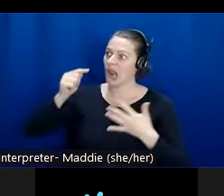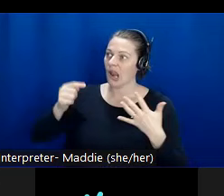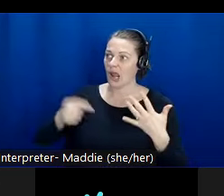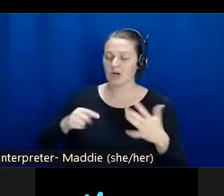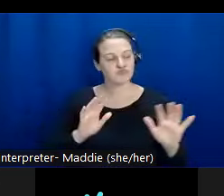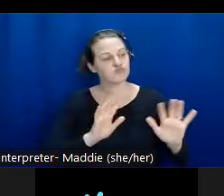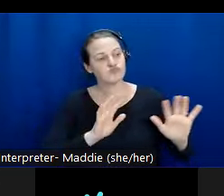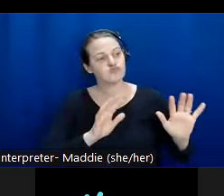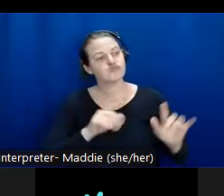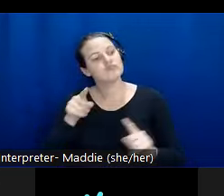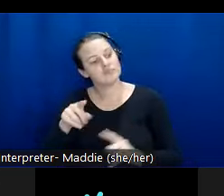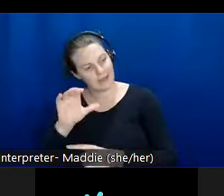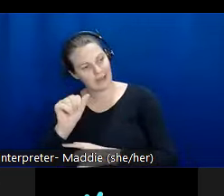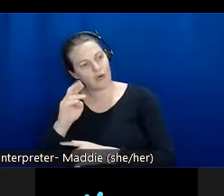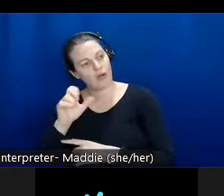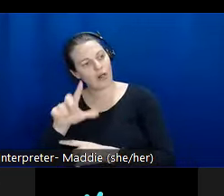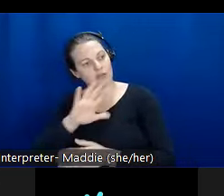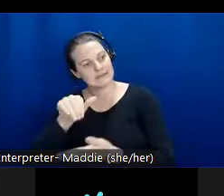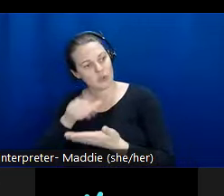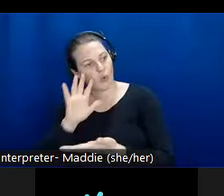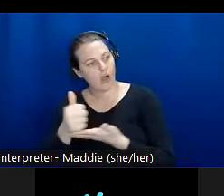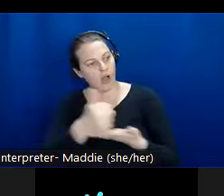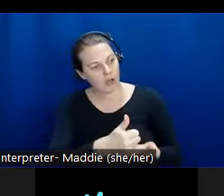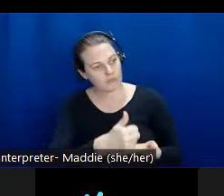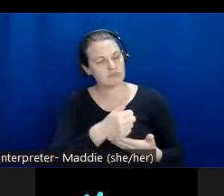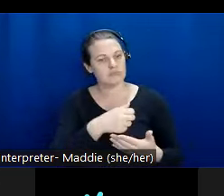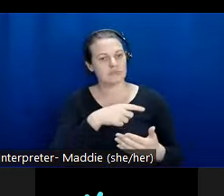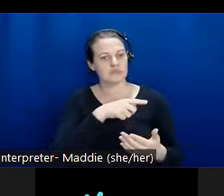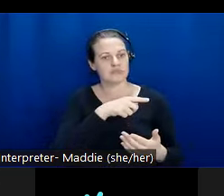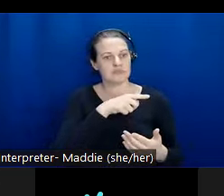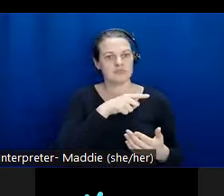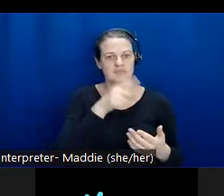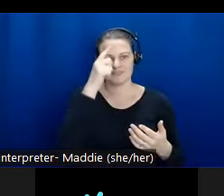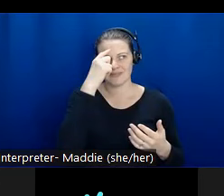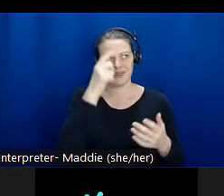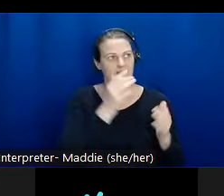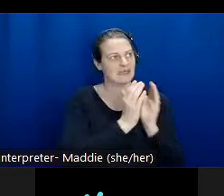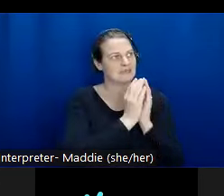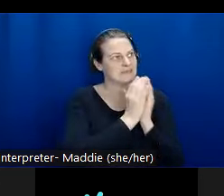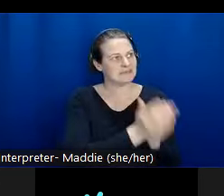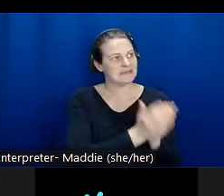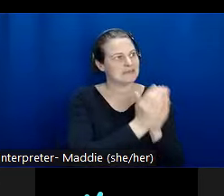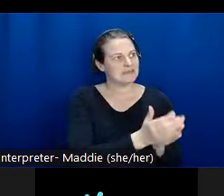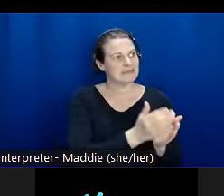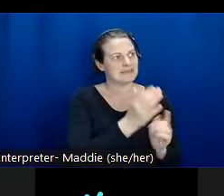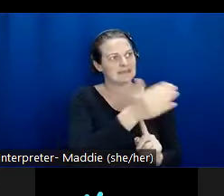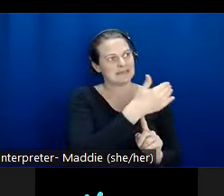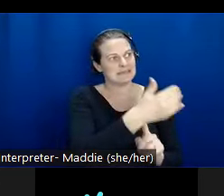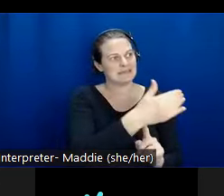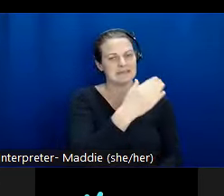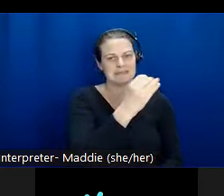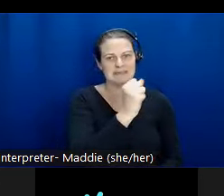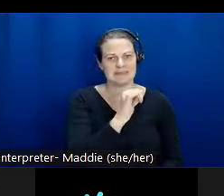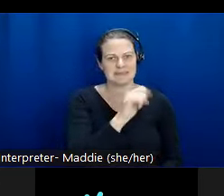I believe she sailed quite frequently in Carroll Center, has a blind sailing